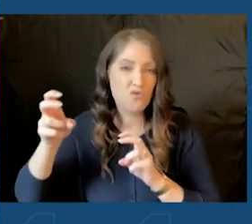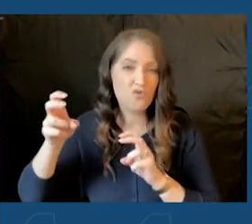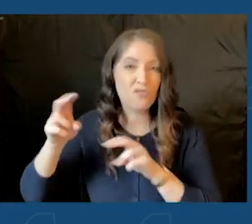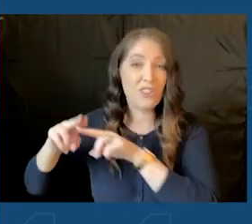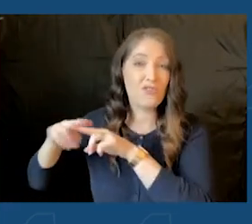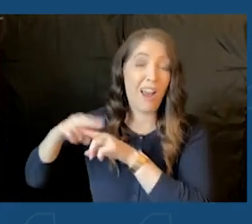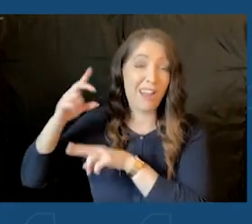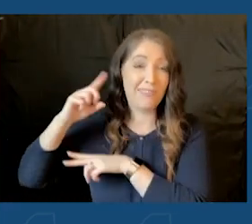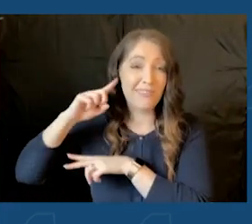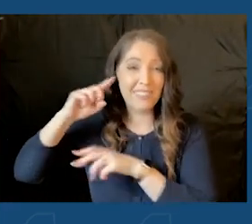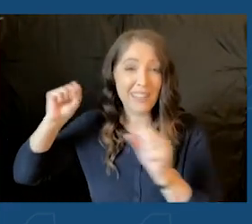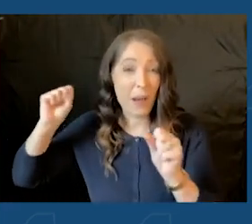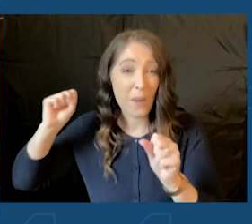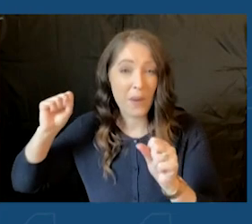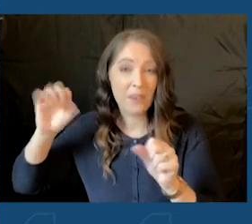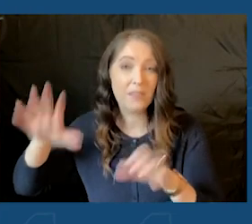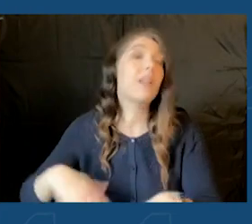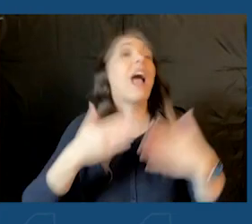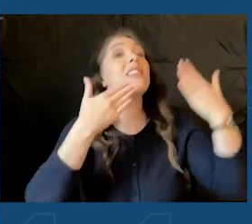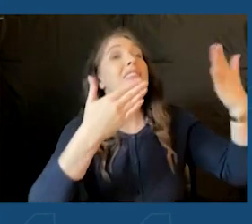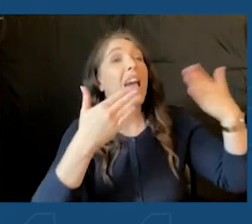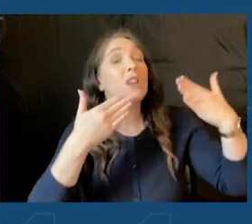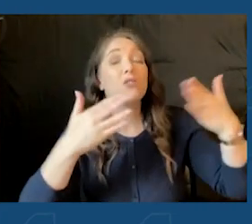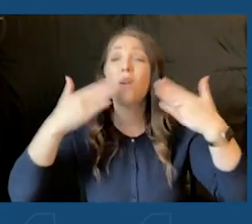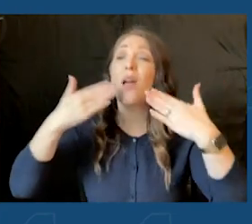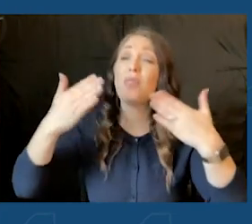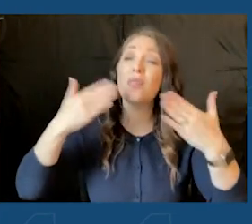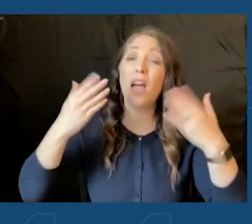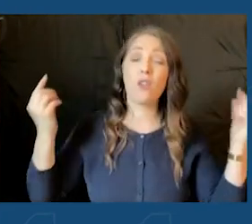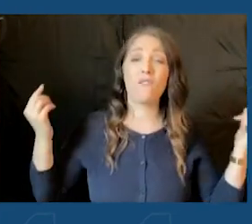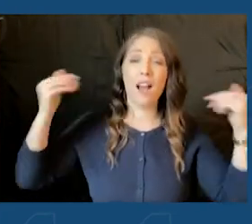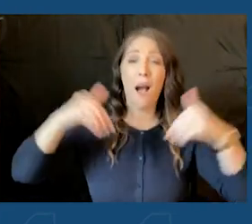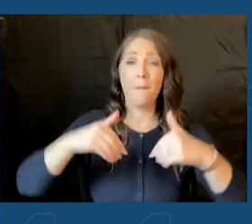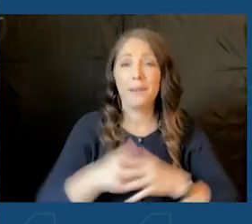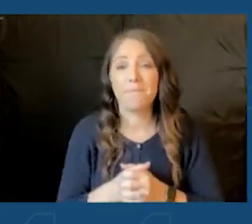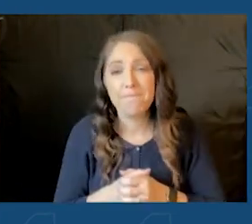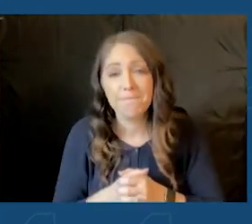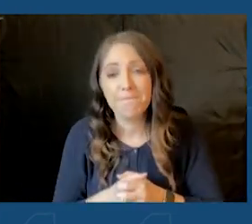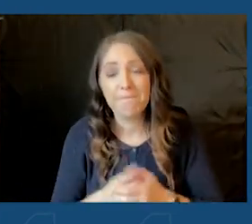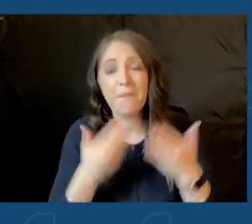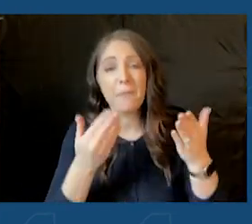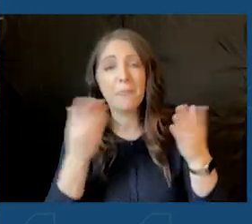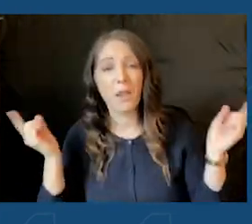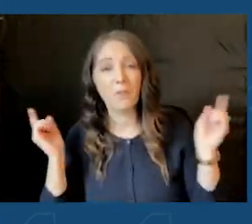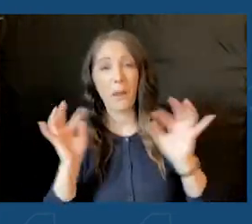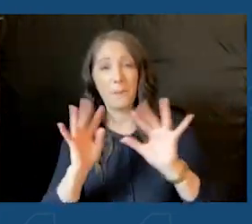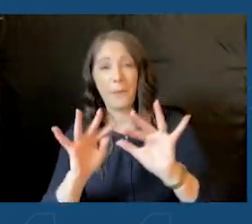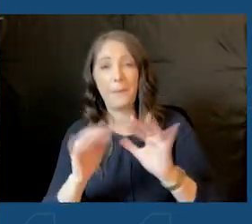All right, thank you, everybody. Appreciate you coming out. Thank you. Great.